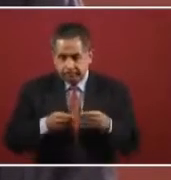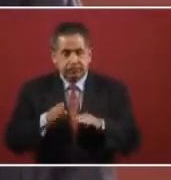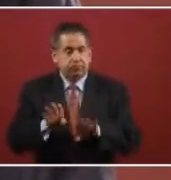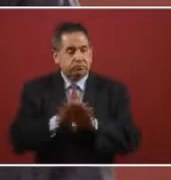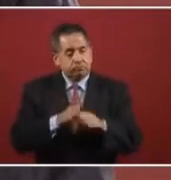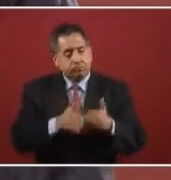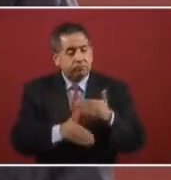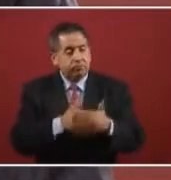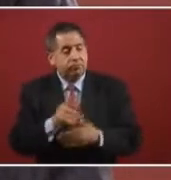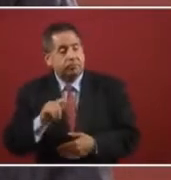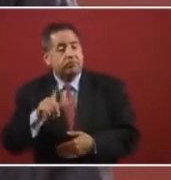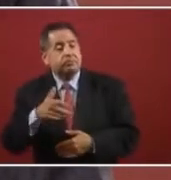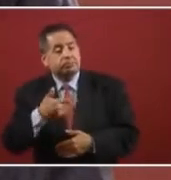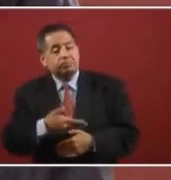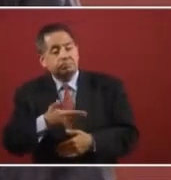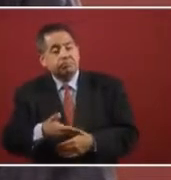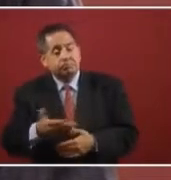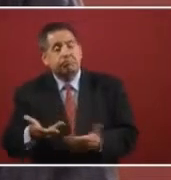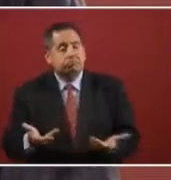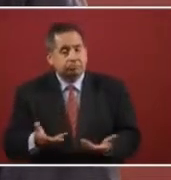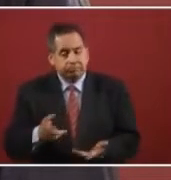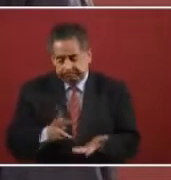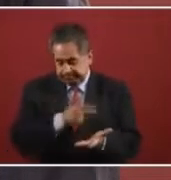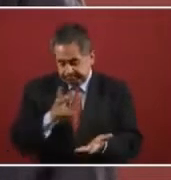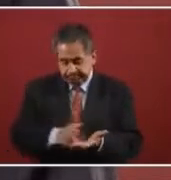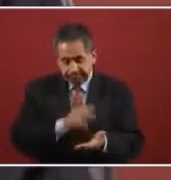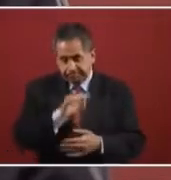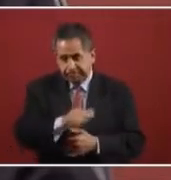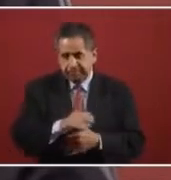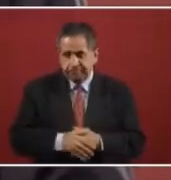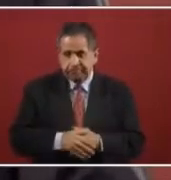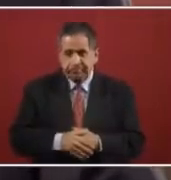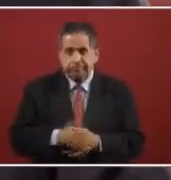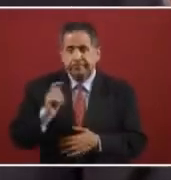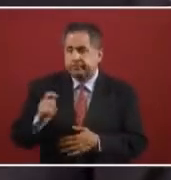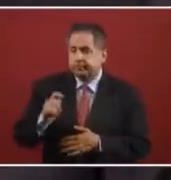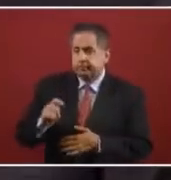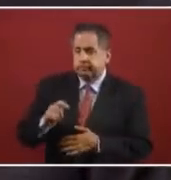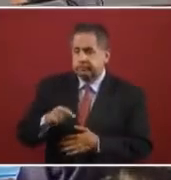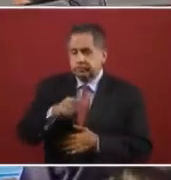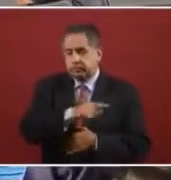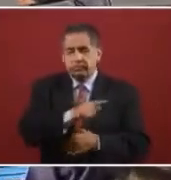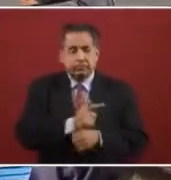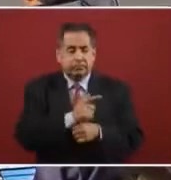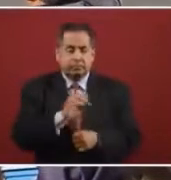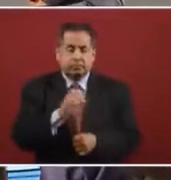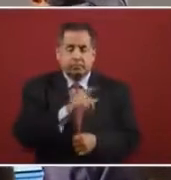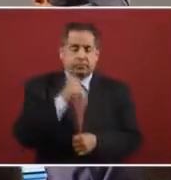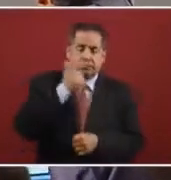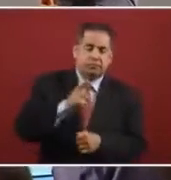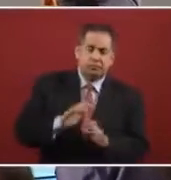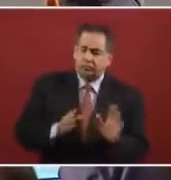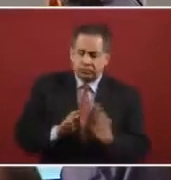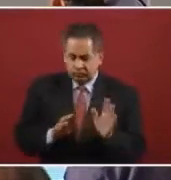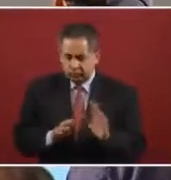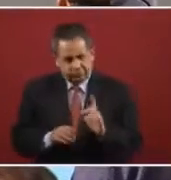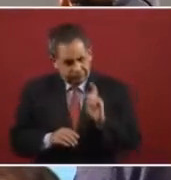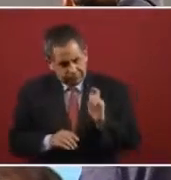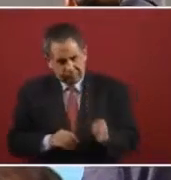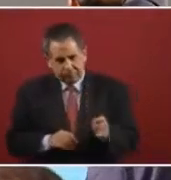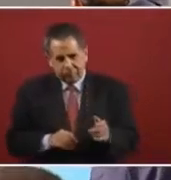information regarding that for getting advanced notice. But it's not that Olga,